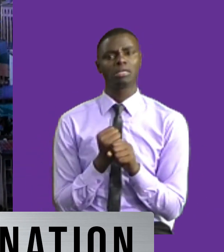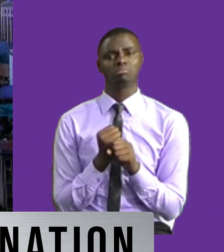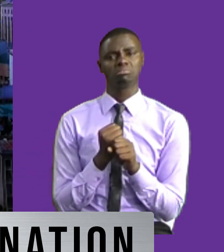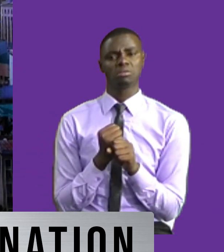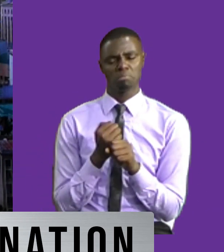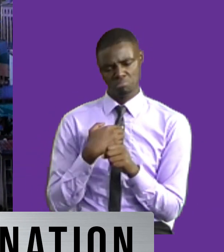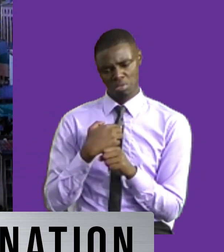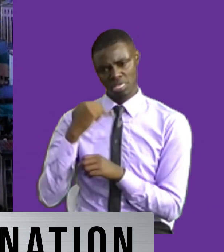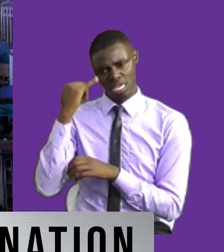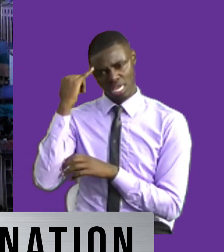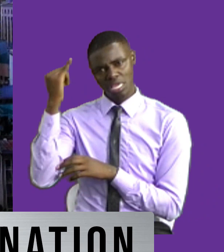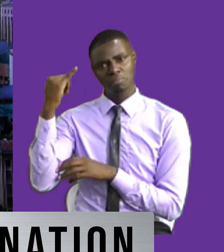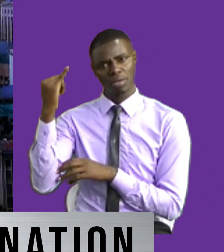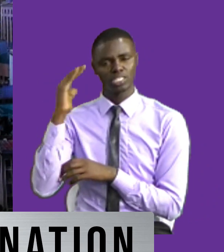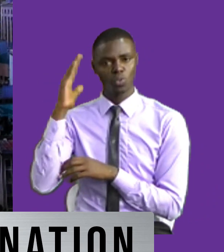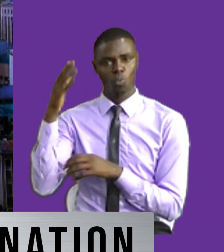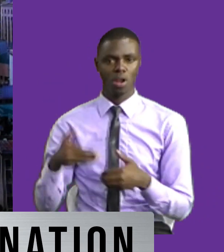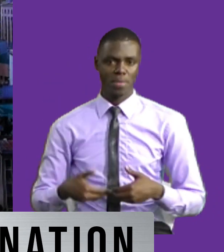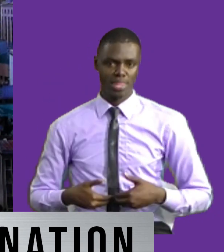would imagine, would be the youth.